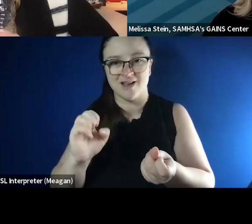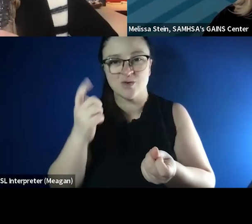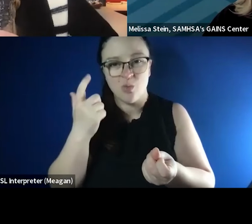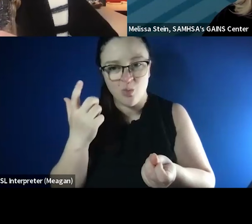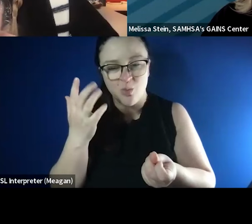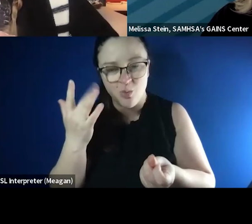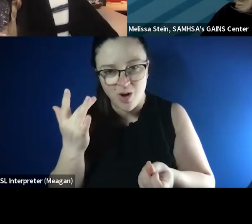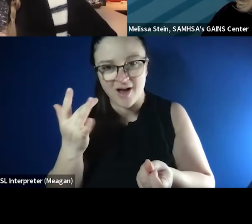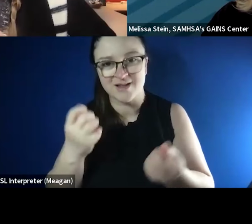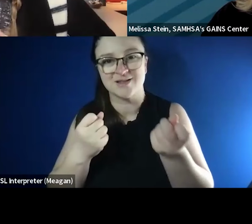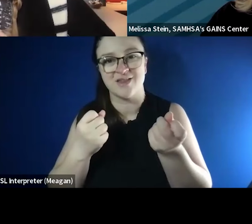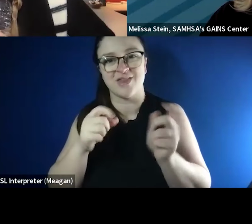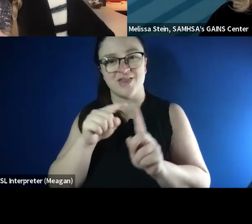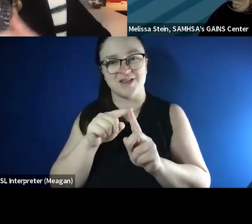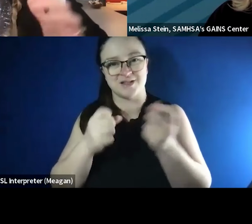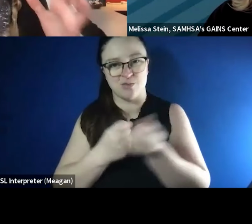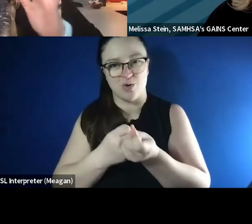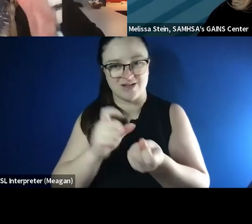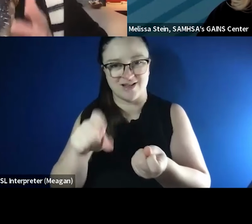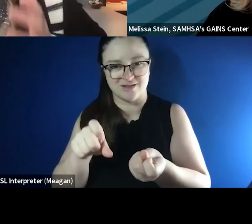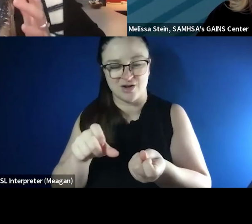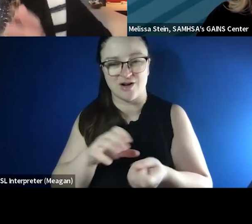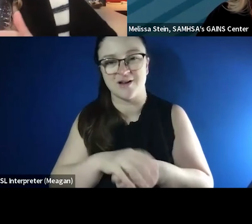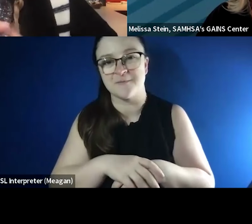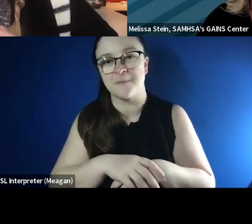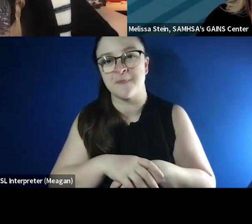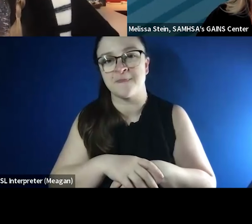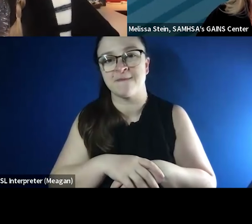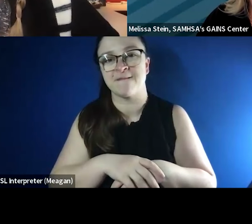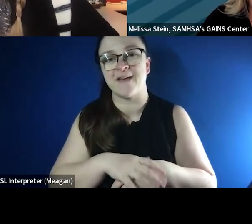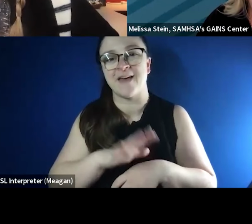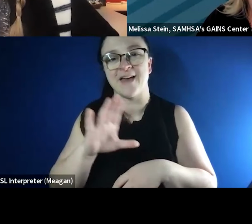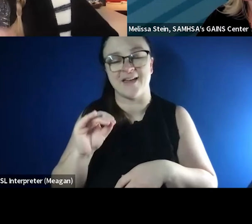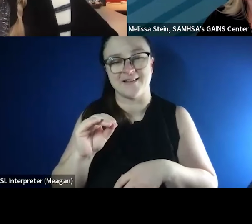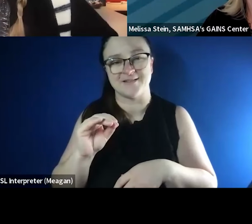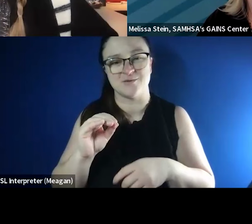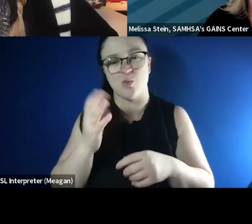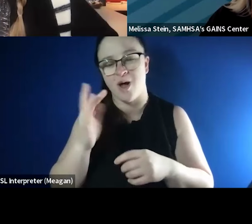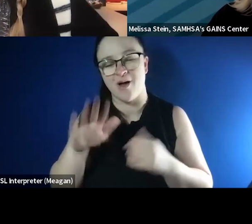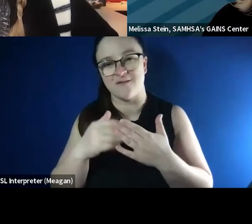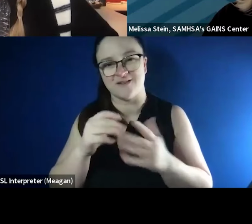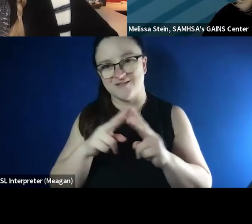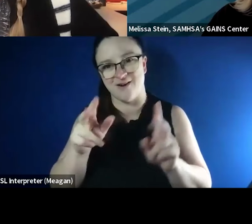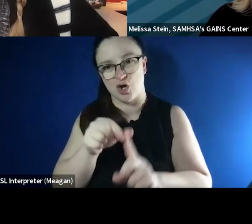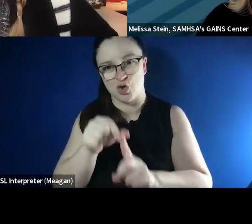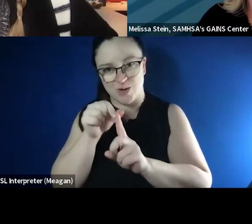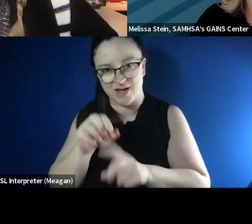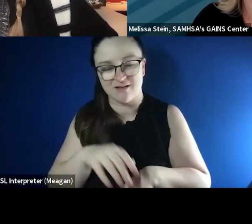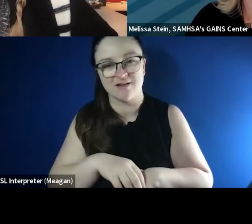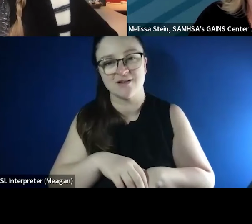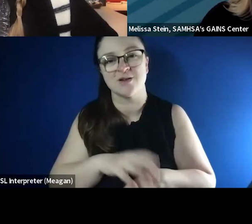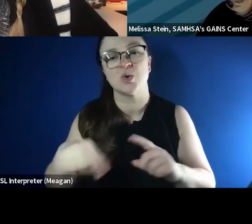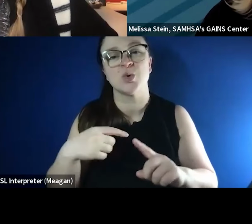is necessary and an understanding of this kind of unique, the intricacies. I think we're also acknowledging in